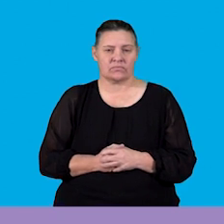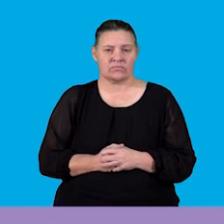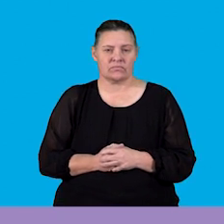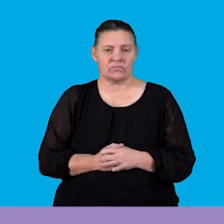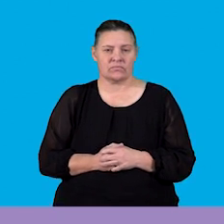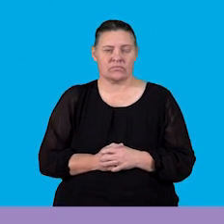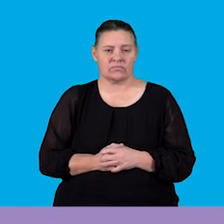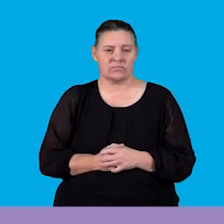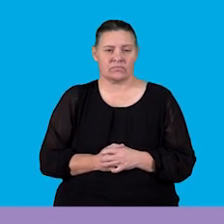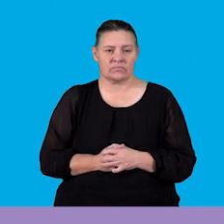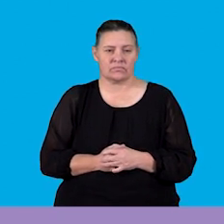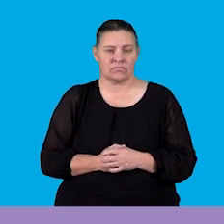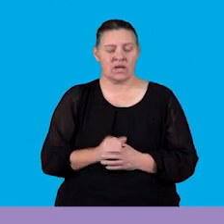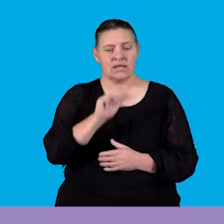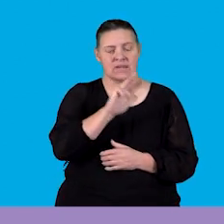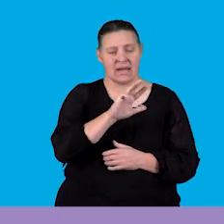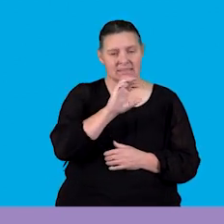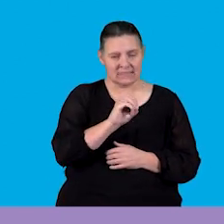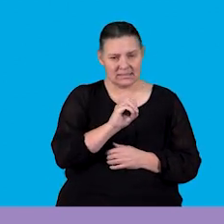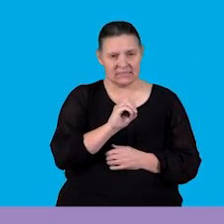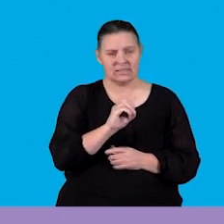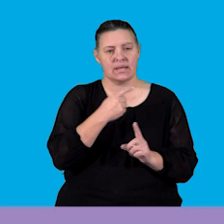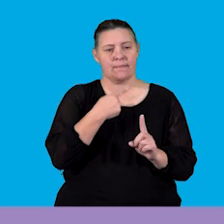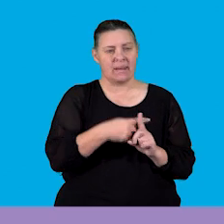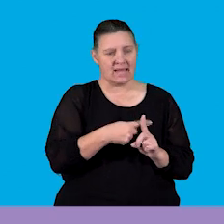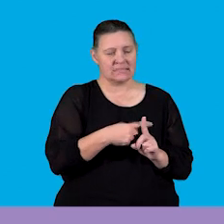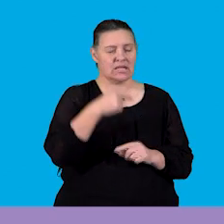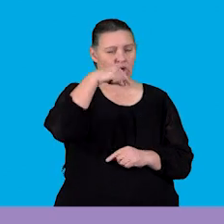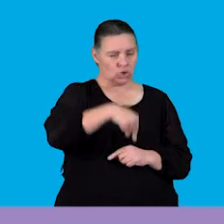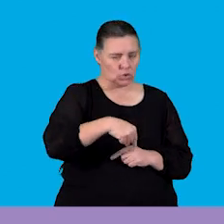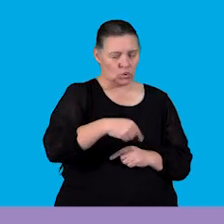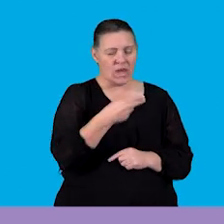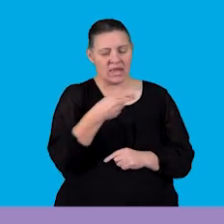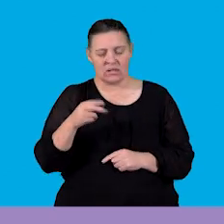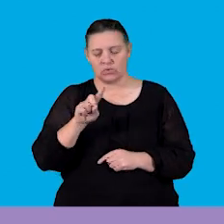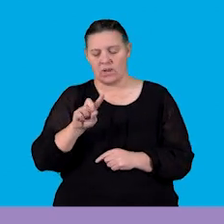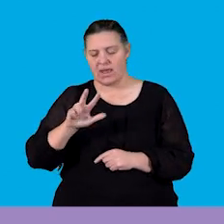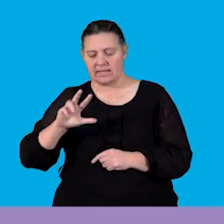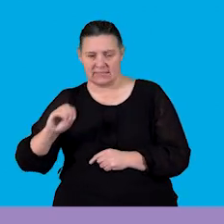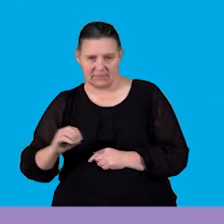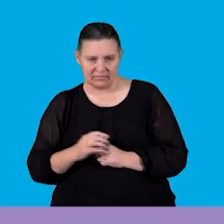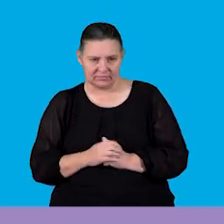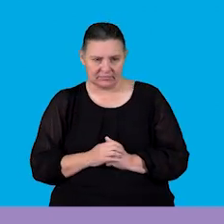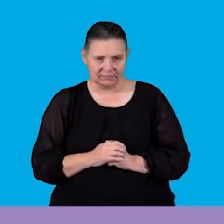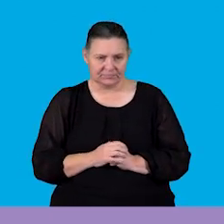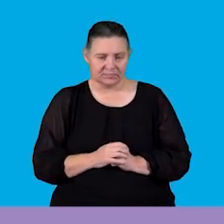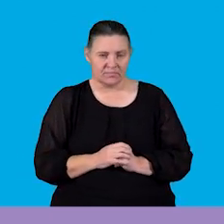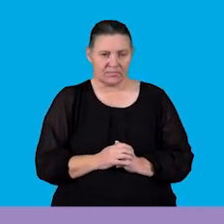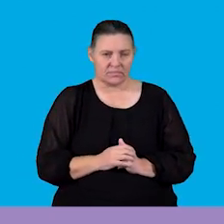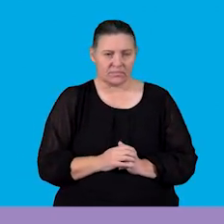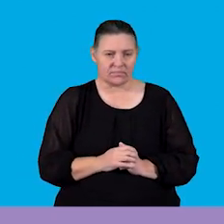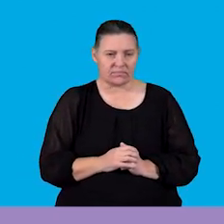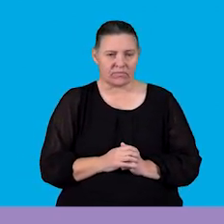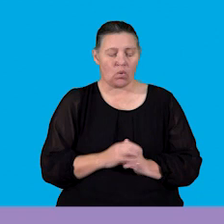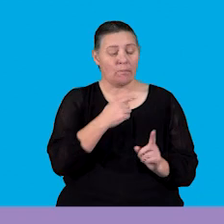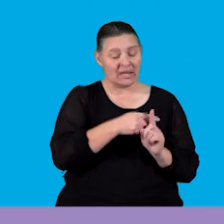So angle P is 90 plus angle Q, which is the one that we are looking for, plus angle R, which we have